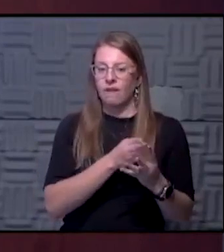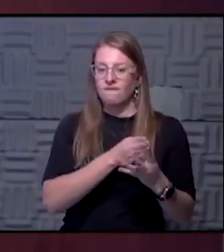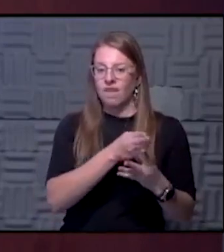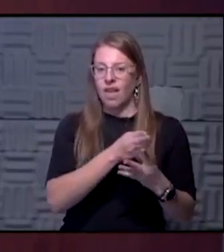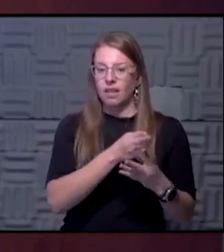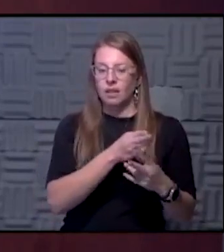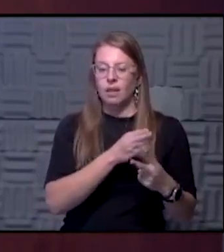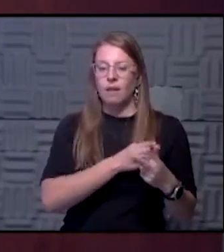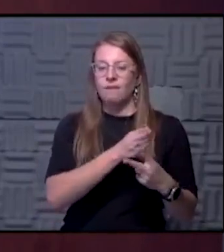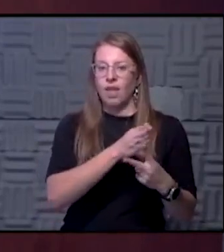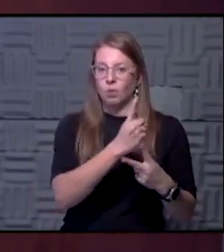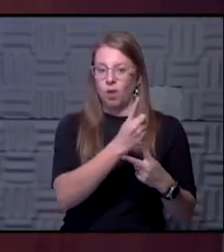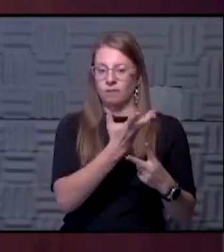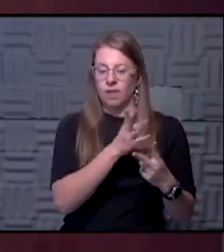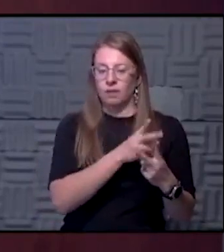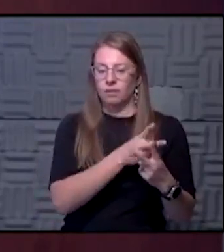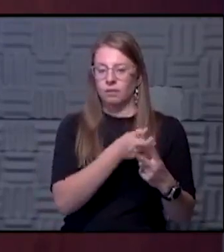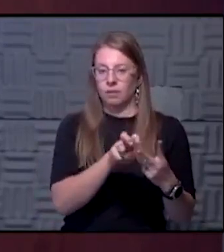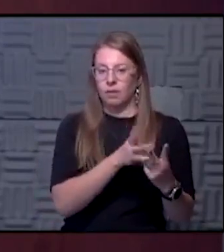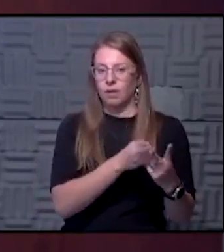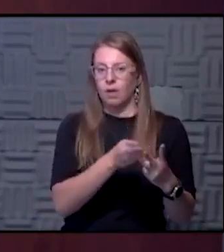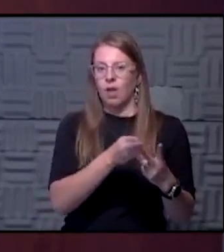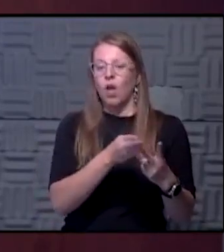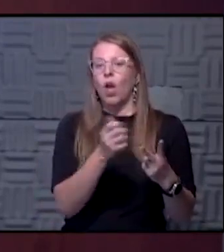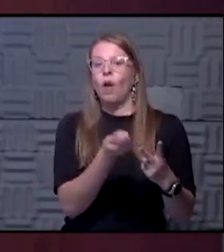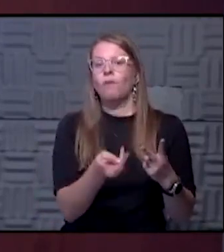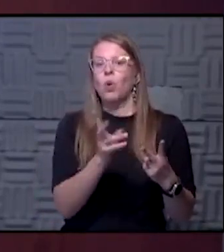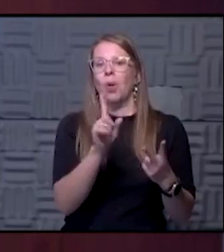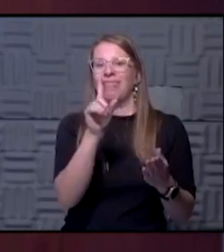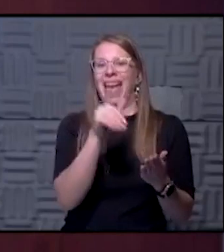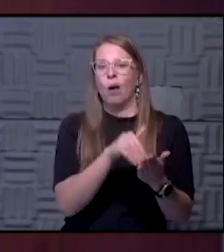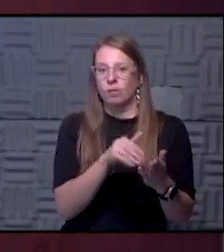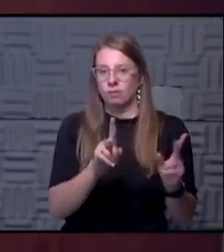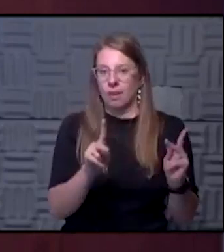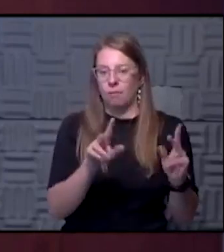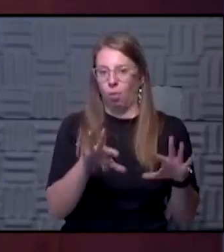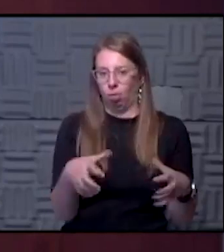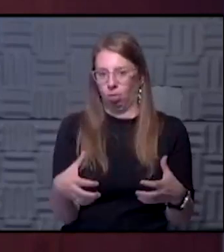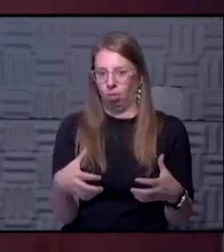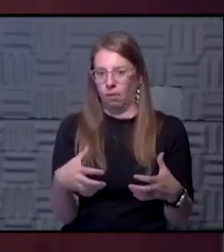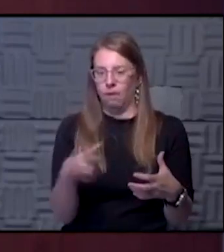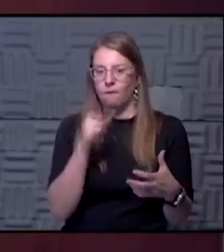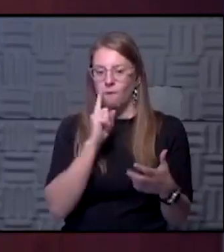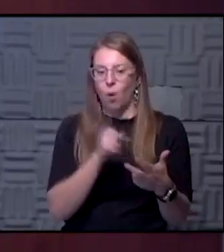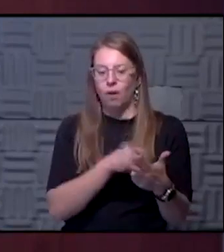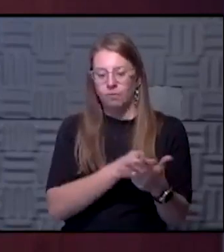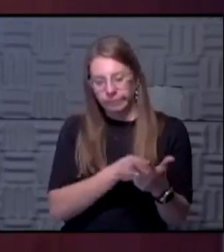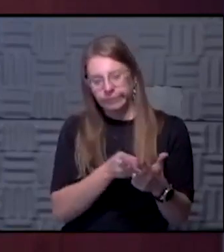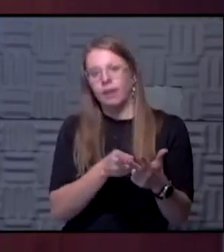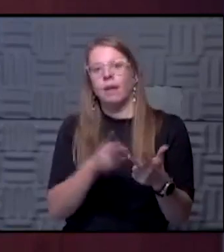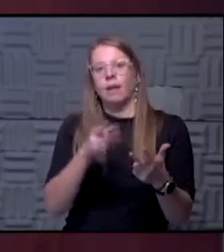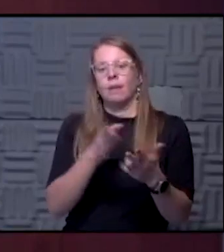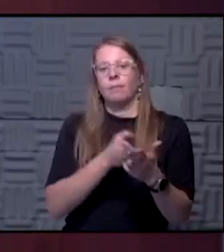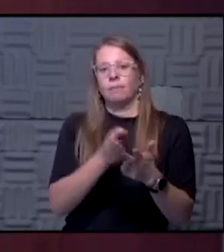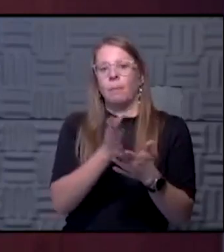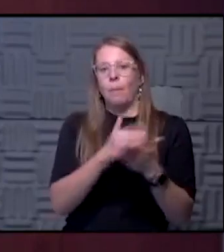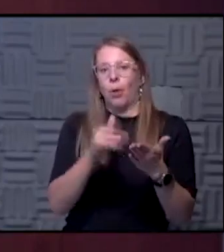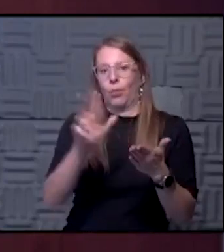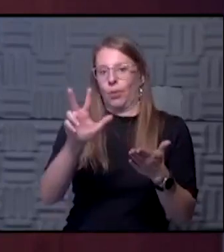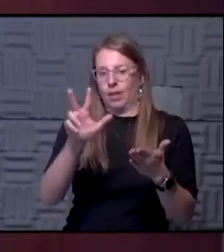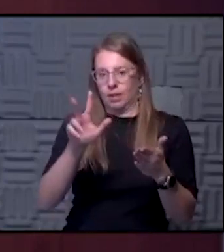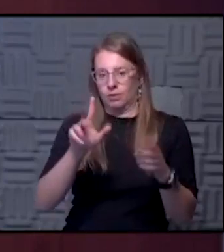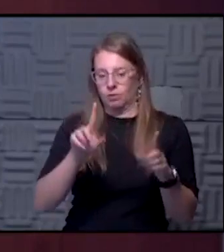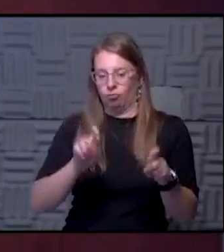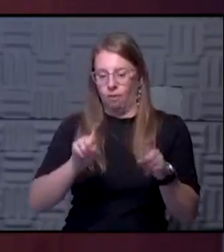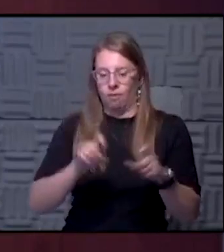it a phase 2 trial, then it will go into a few thousand as part of the phase 3 trial. Here in Kansas City,